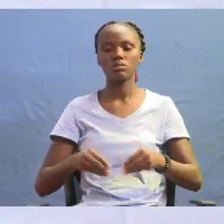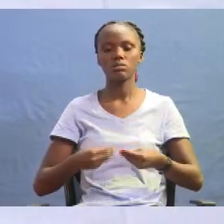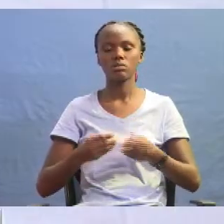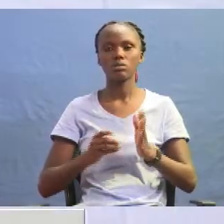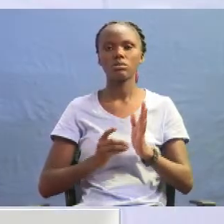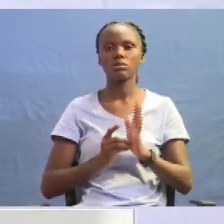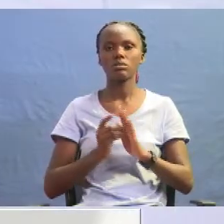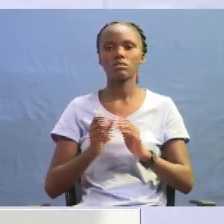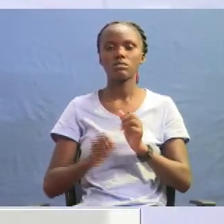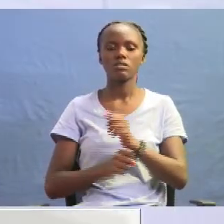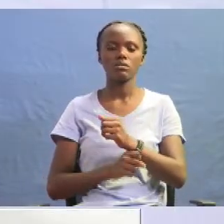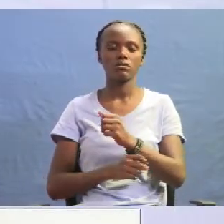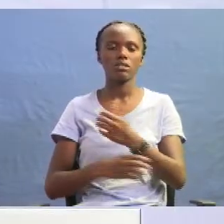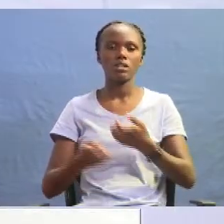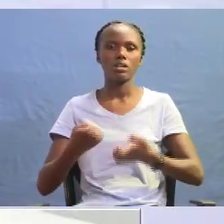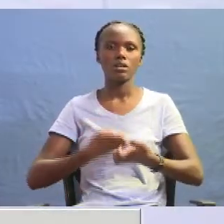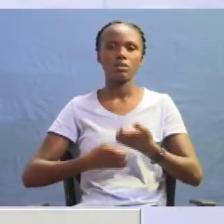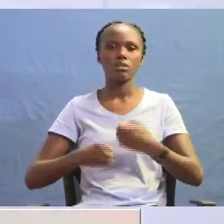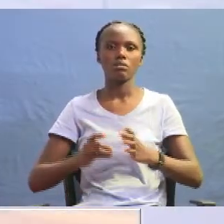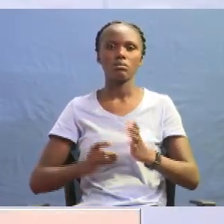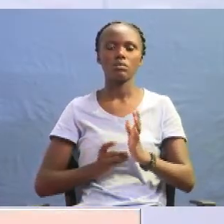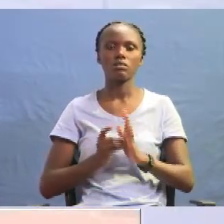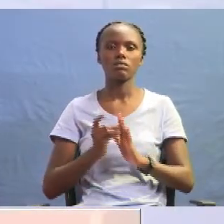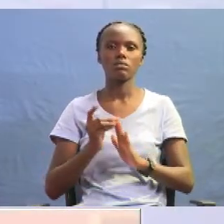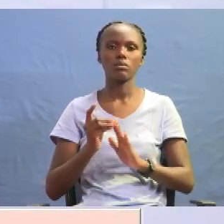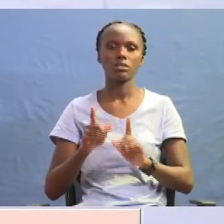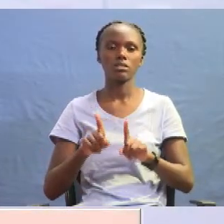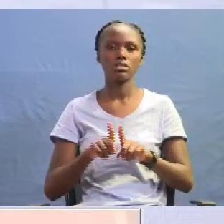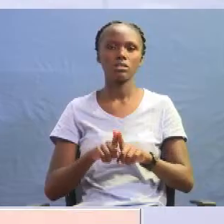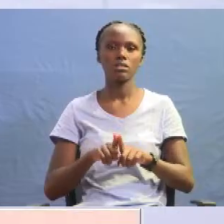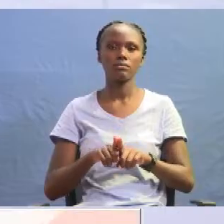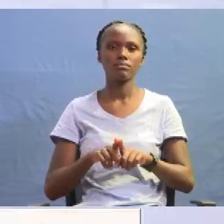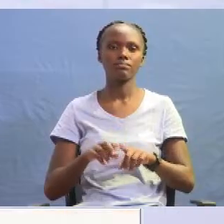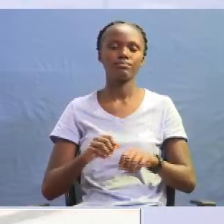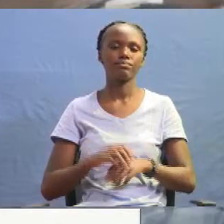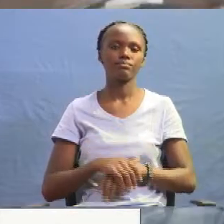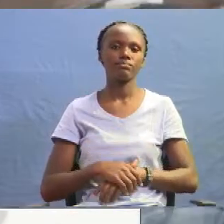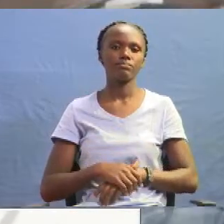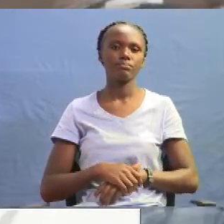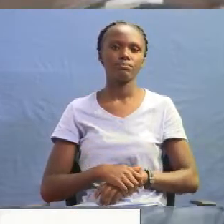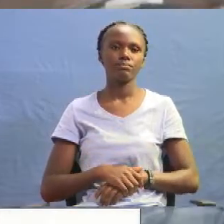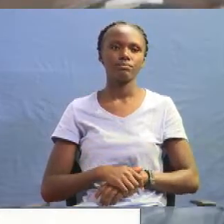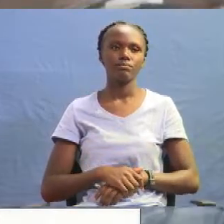boosting social and economic development, as Pesi Achola now reports.